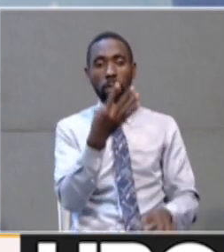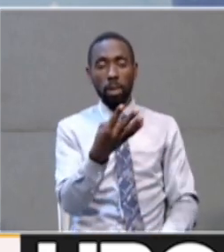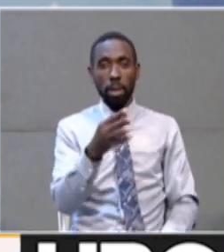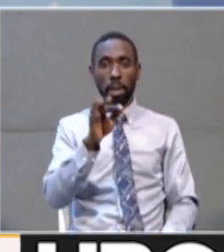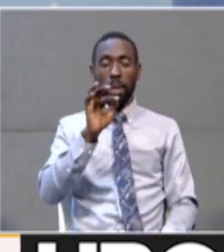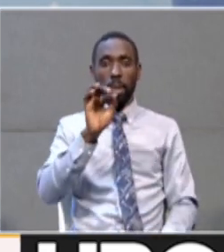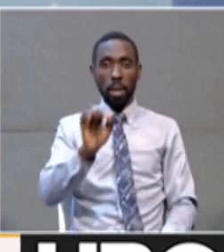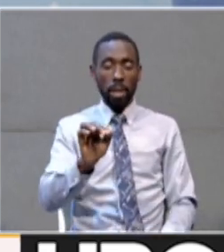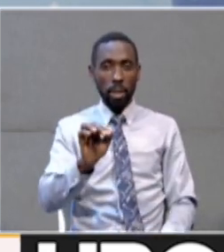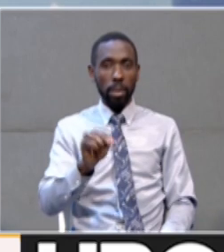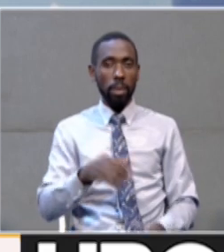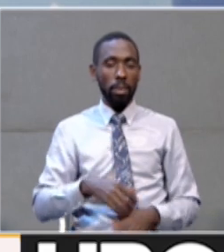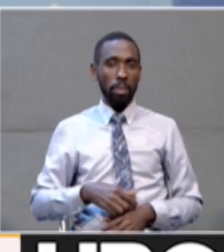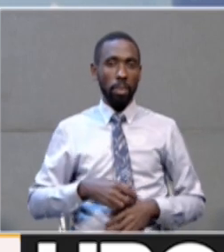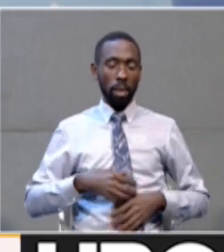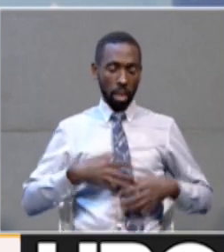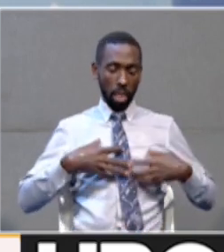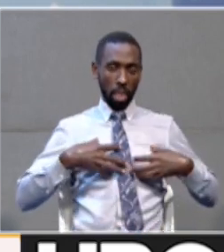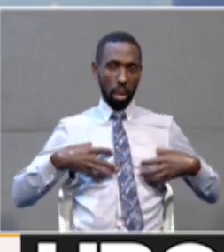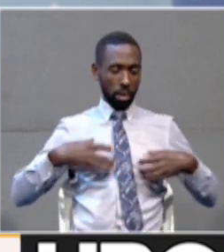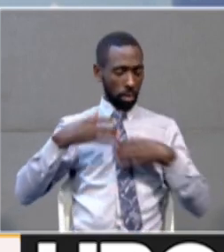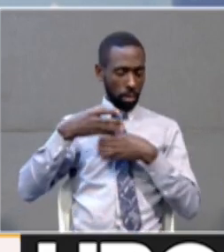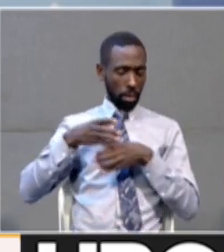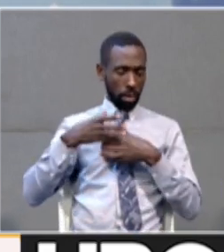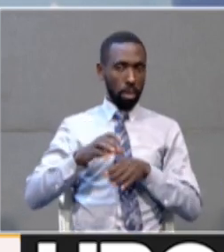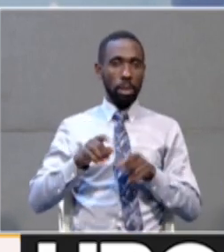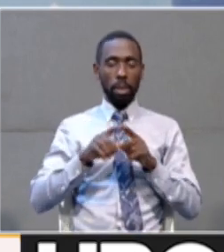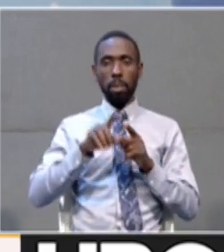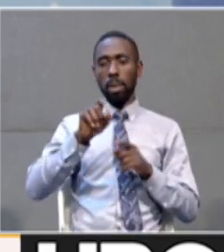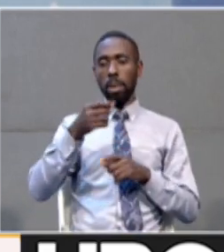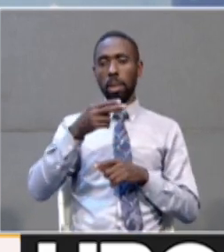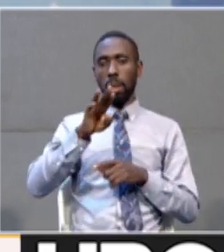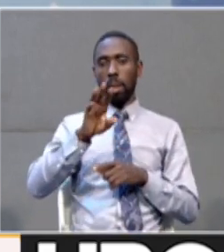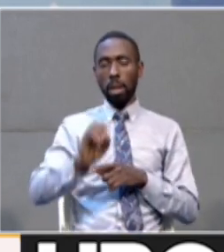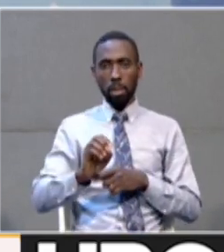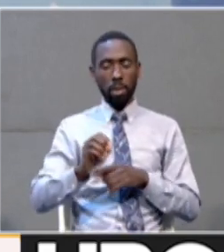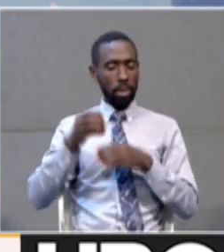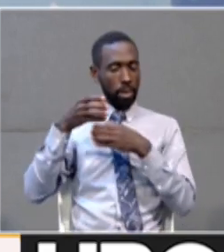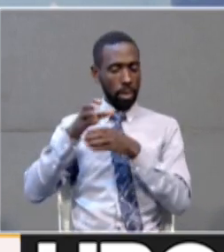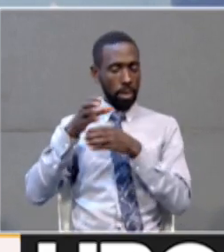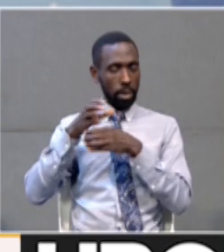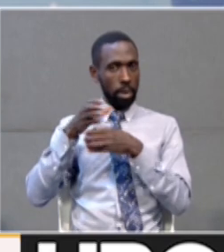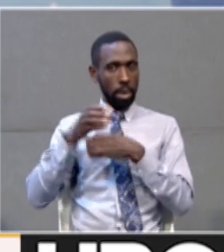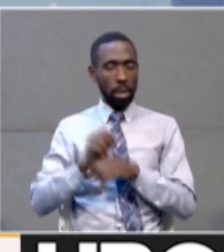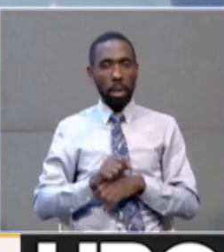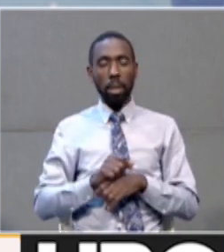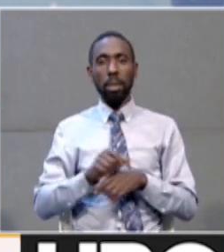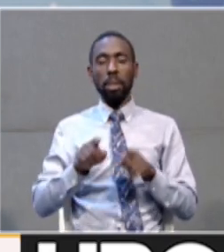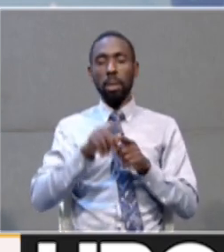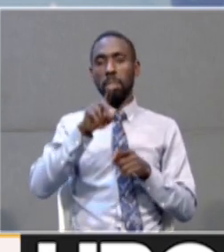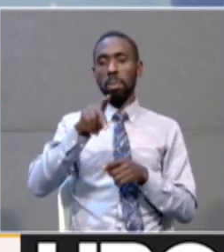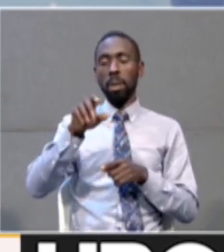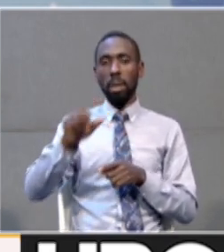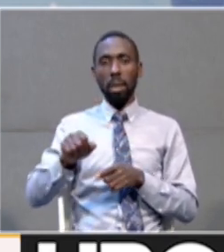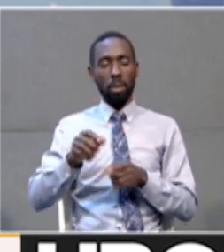chest X-rays, 2 thermal scanners and a consignment of personal protective equipment to the Ministry of